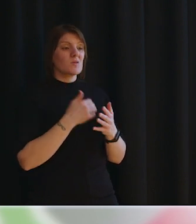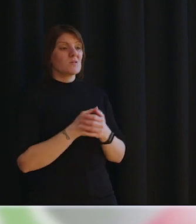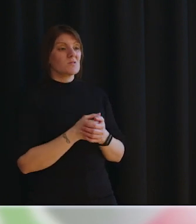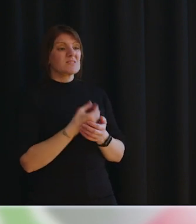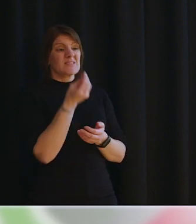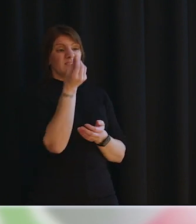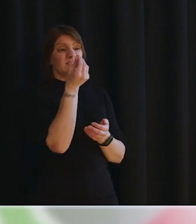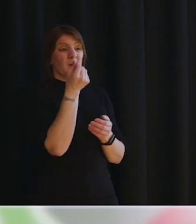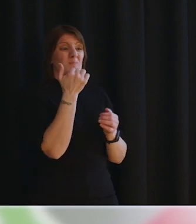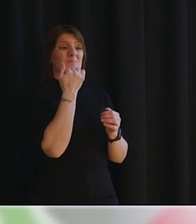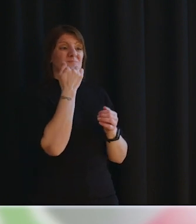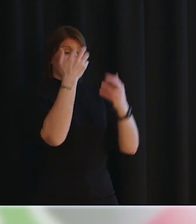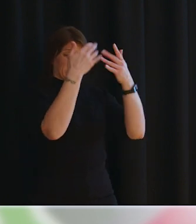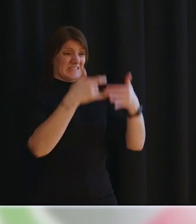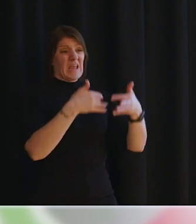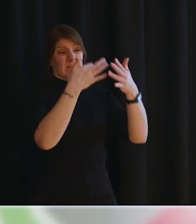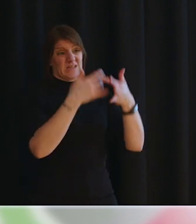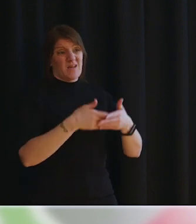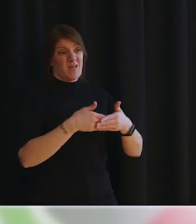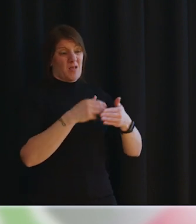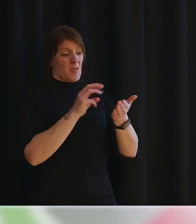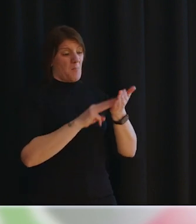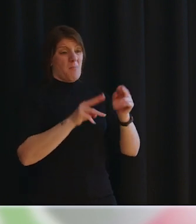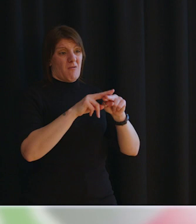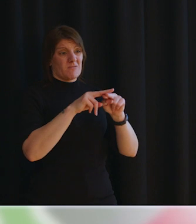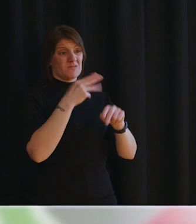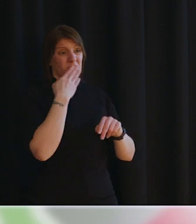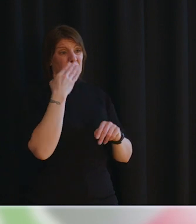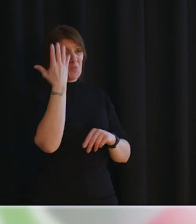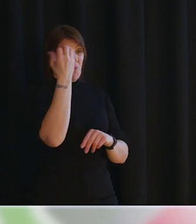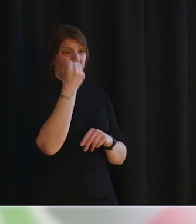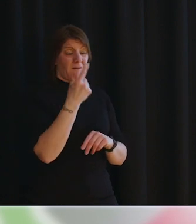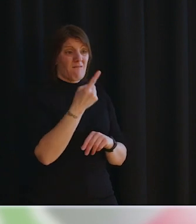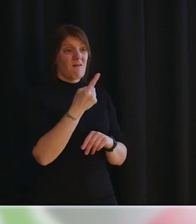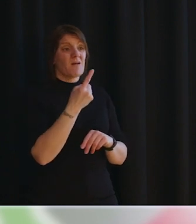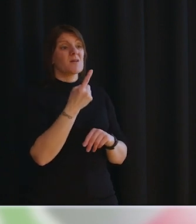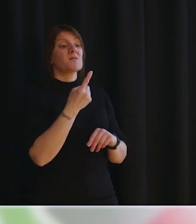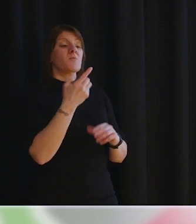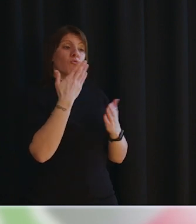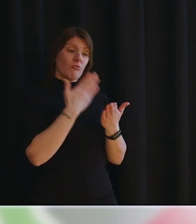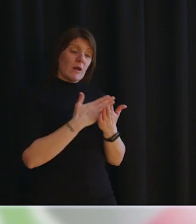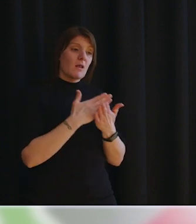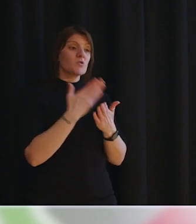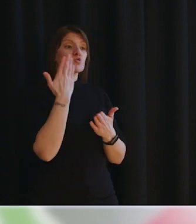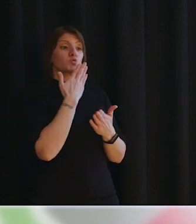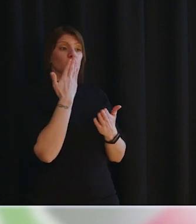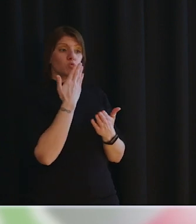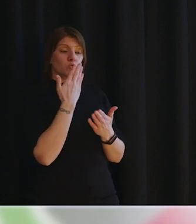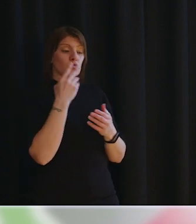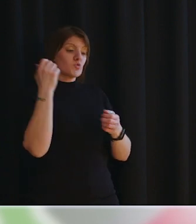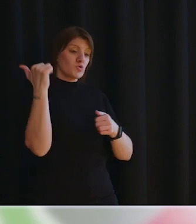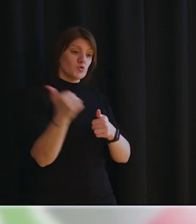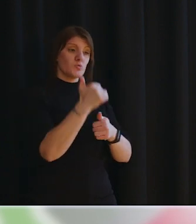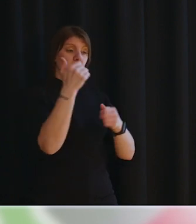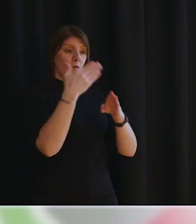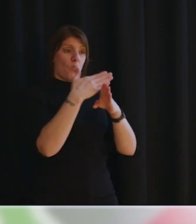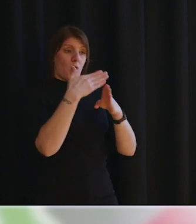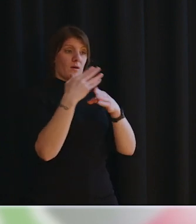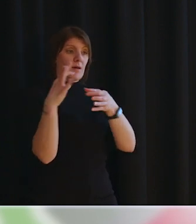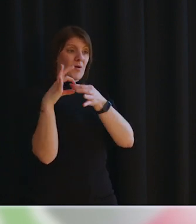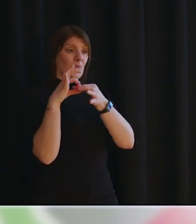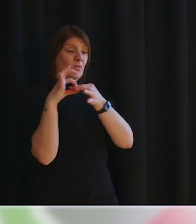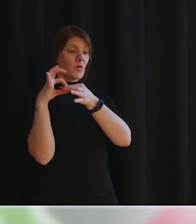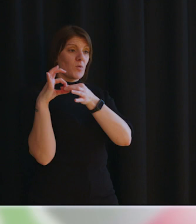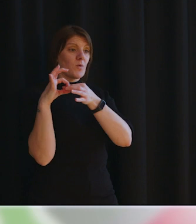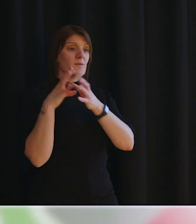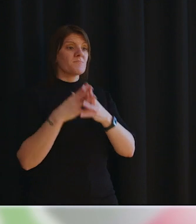evidence the resource required. But really, the school should be working alongside you. And it should take around 20 weeks from